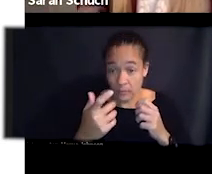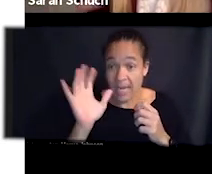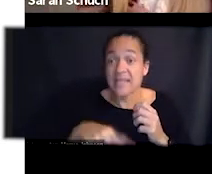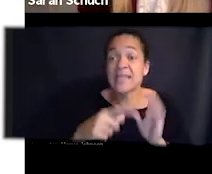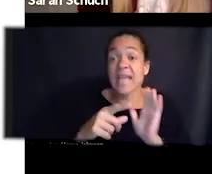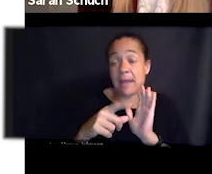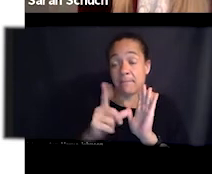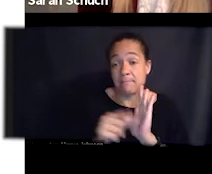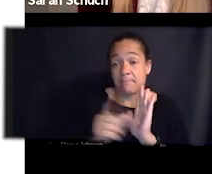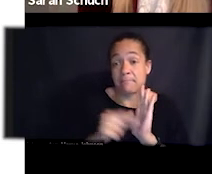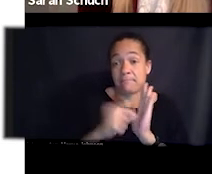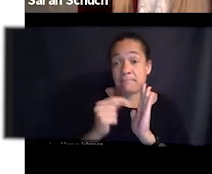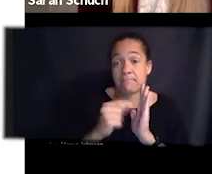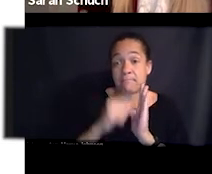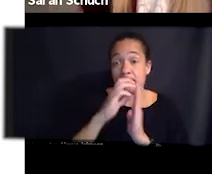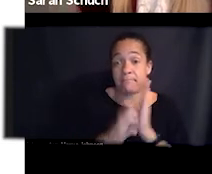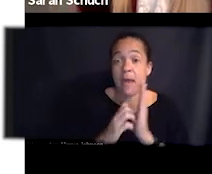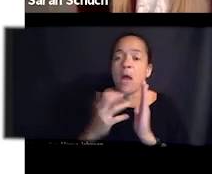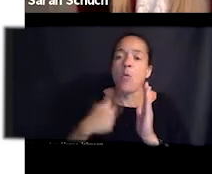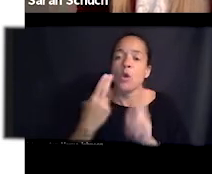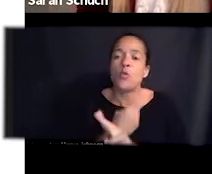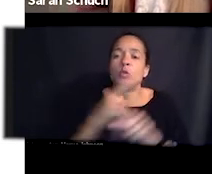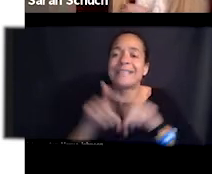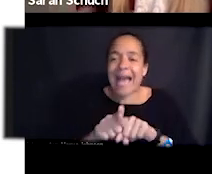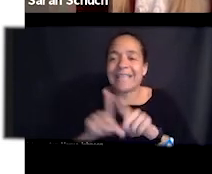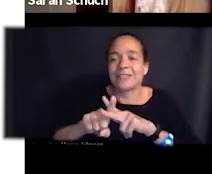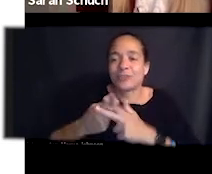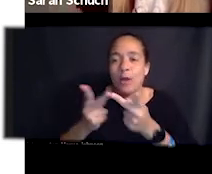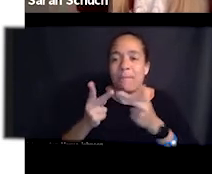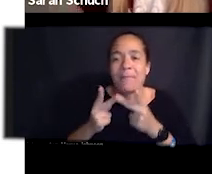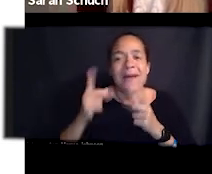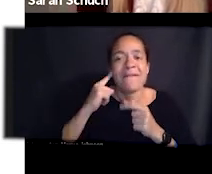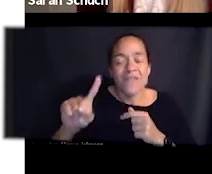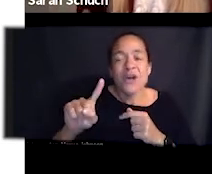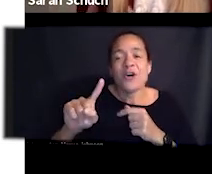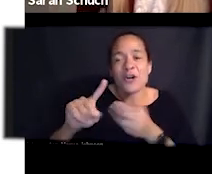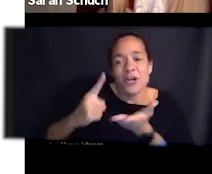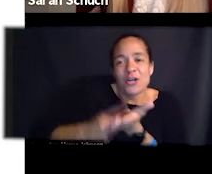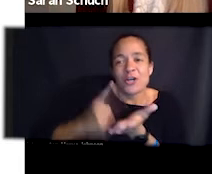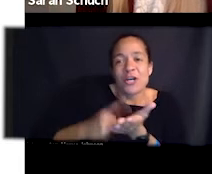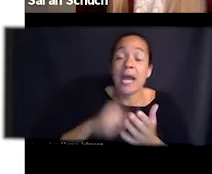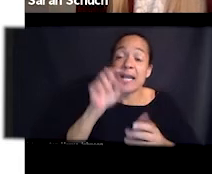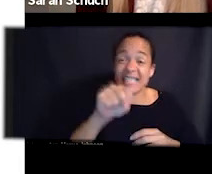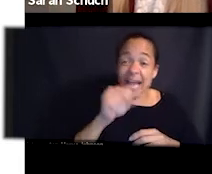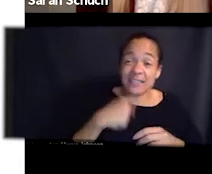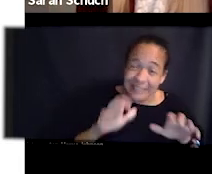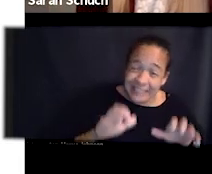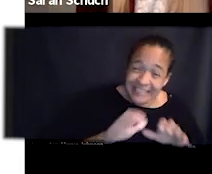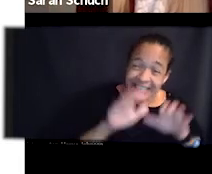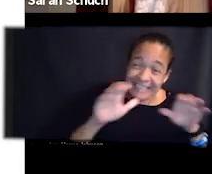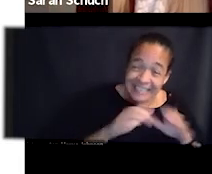use it as a springboard for conversation. And so where there was so much work on the publication, it didn't become our